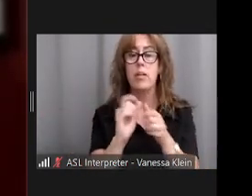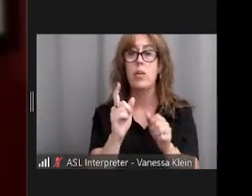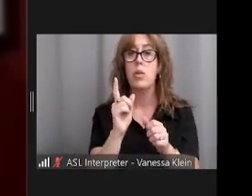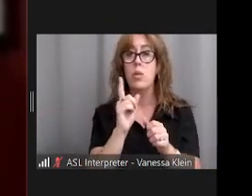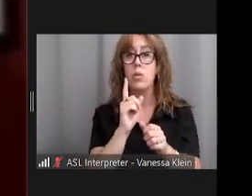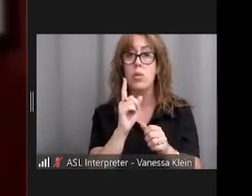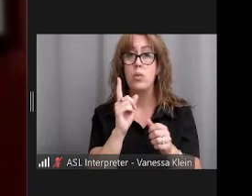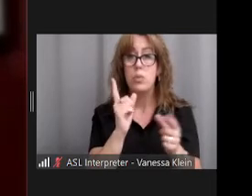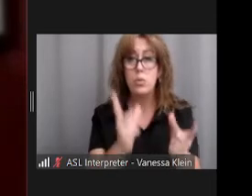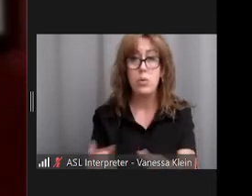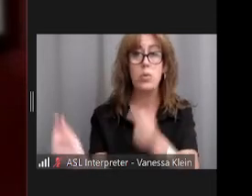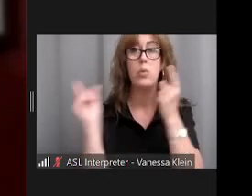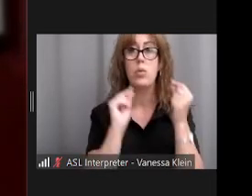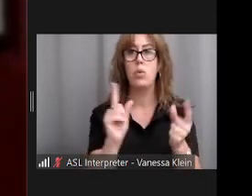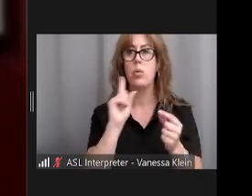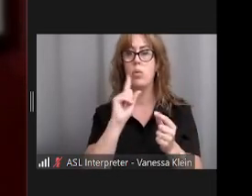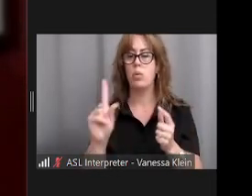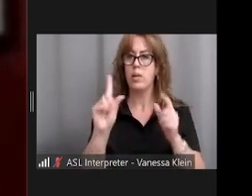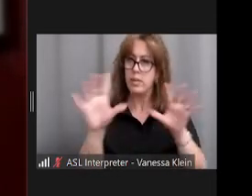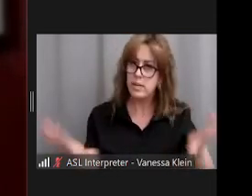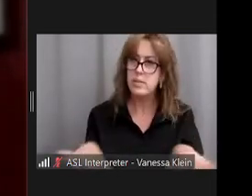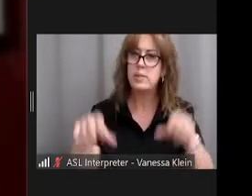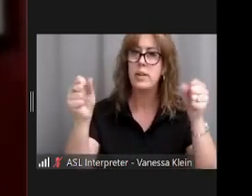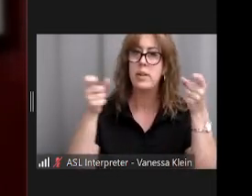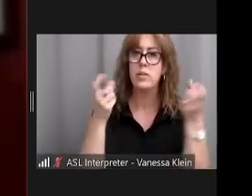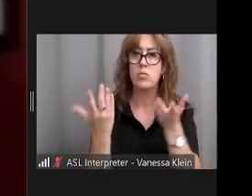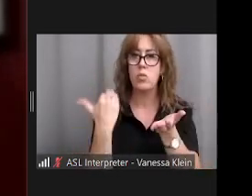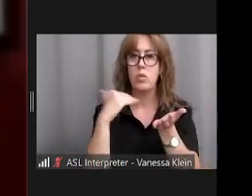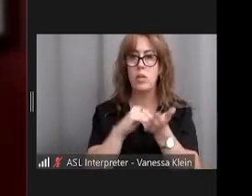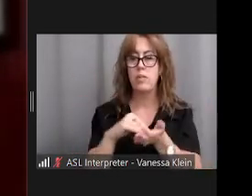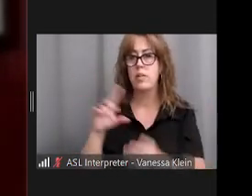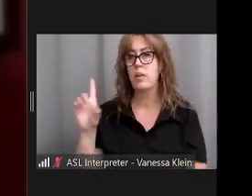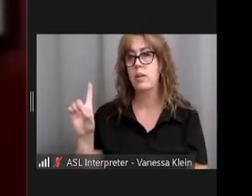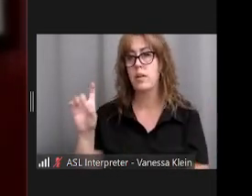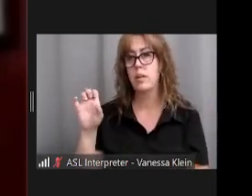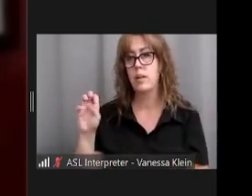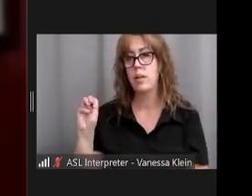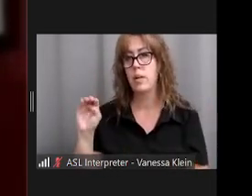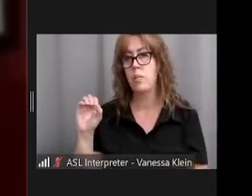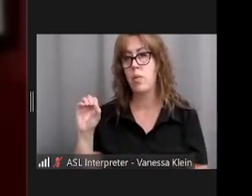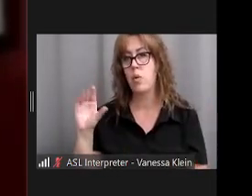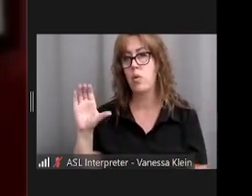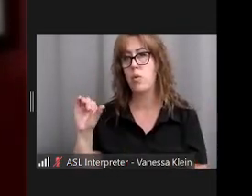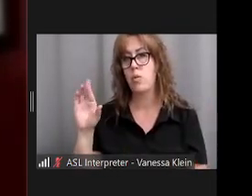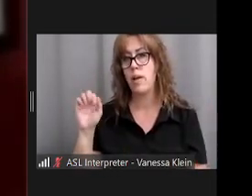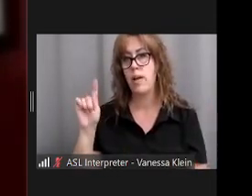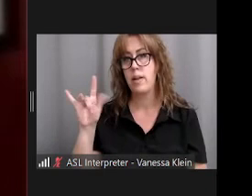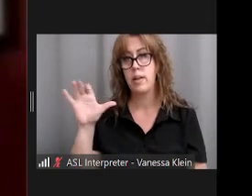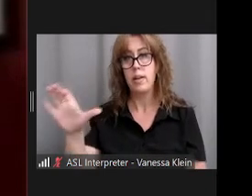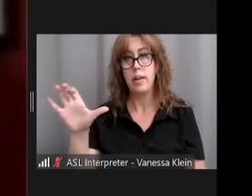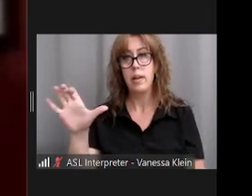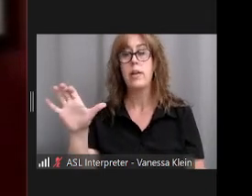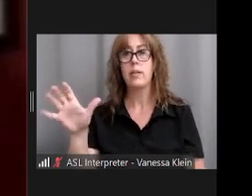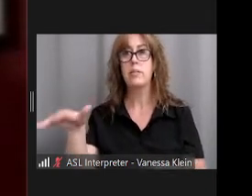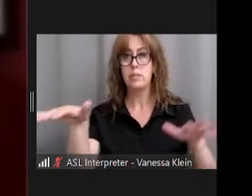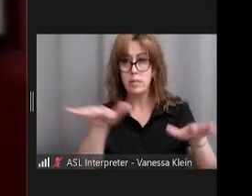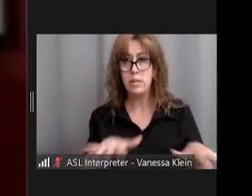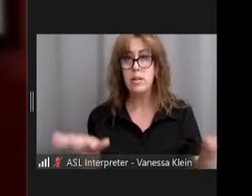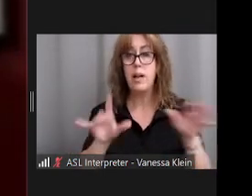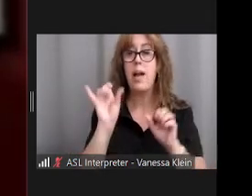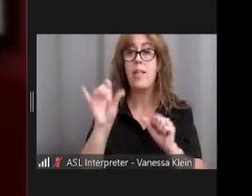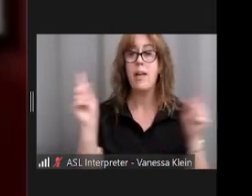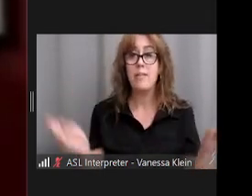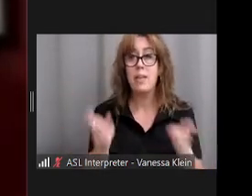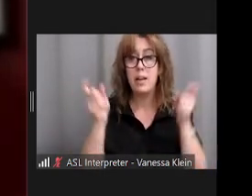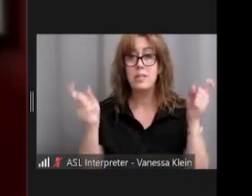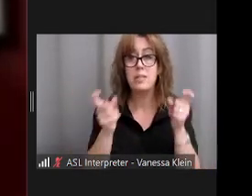democratic space, to reclaim the space. And from there, we, you know, the festival has